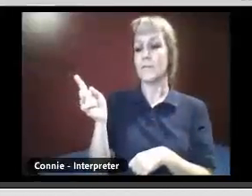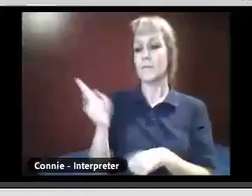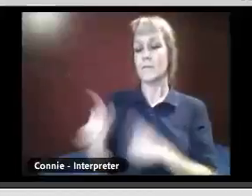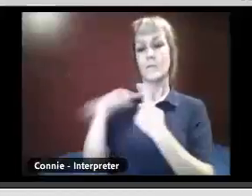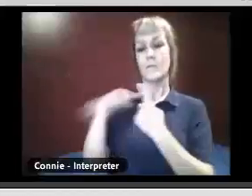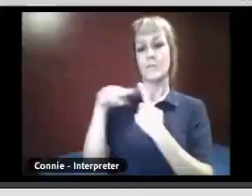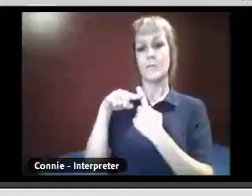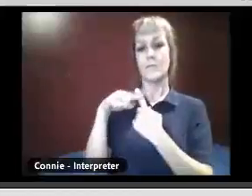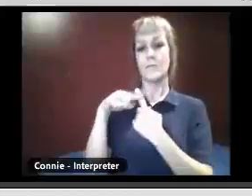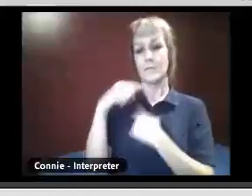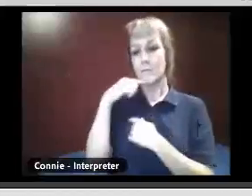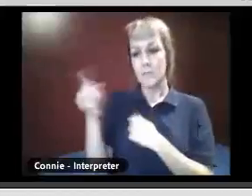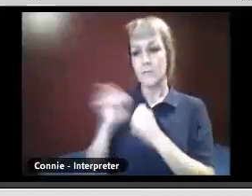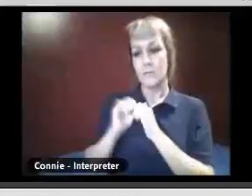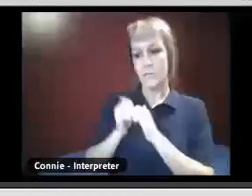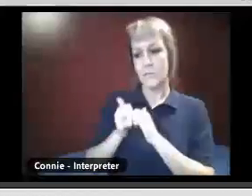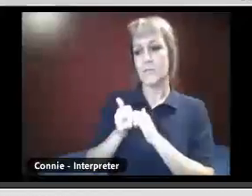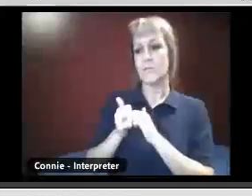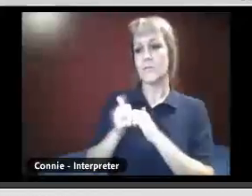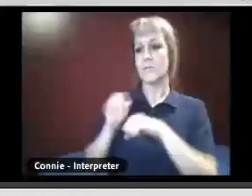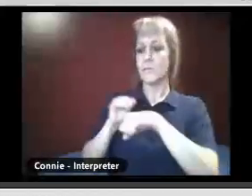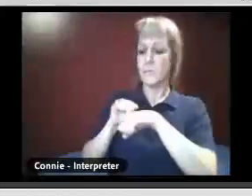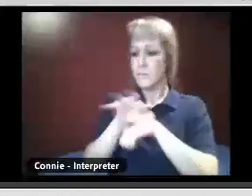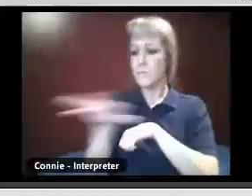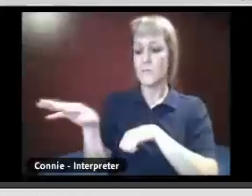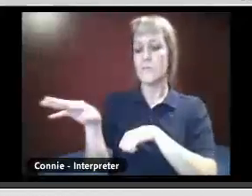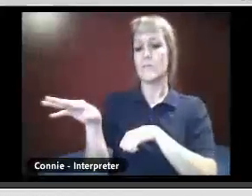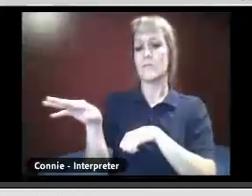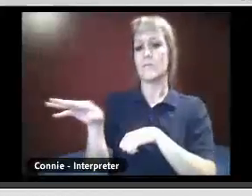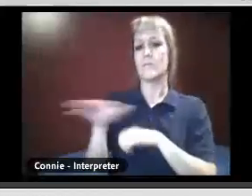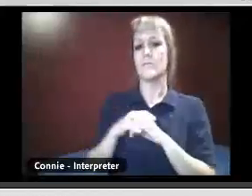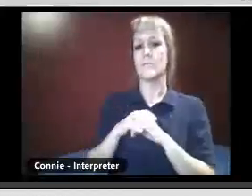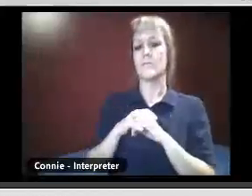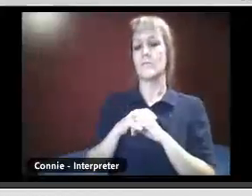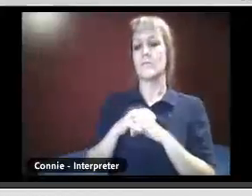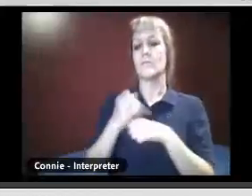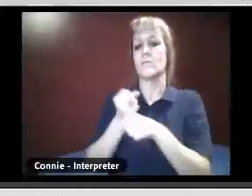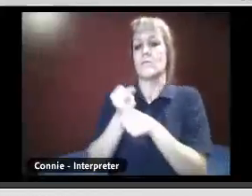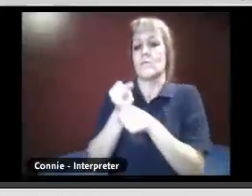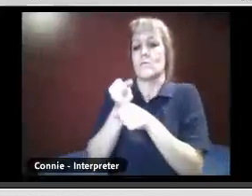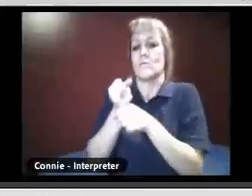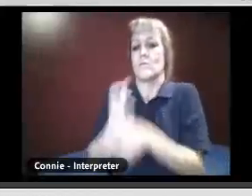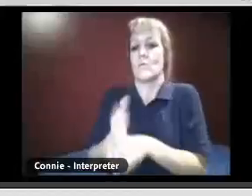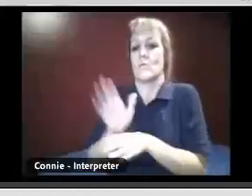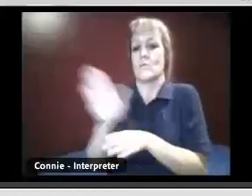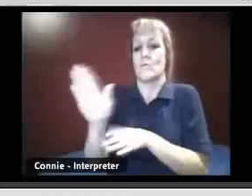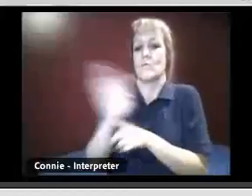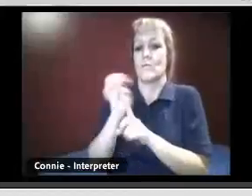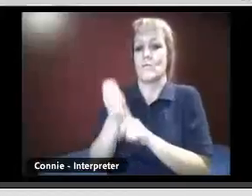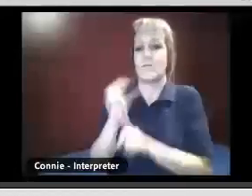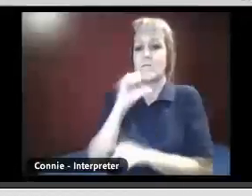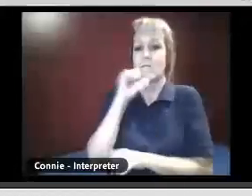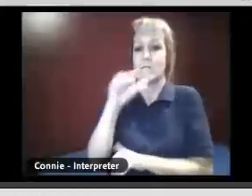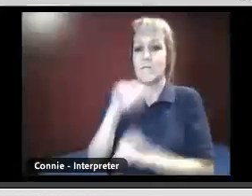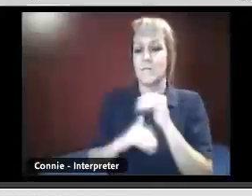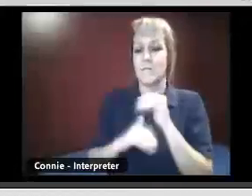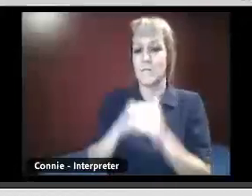way, the effect that it is having, in creating an atmosphere, right, that's not a comfortable